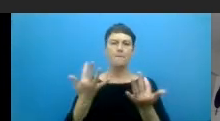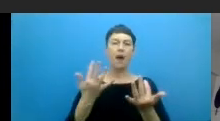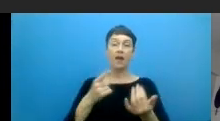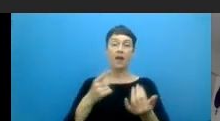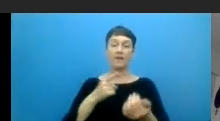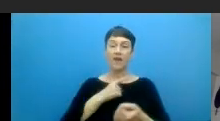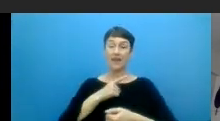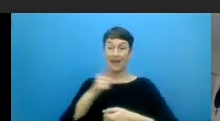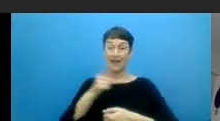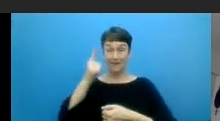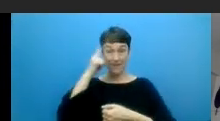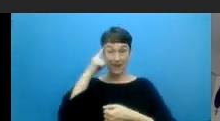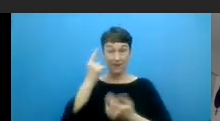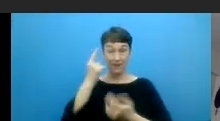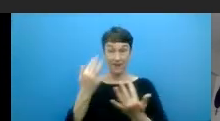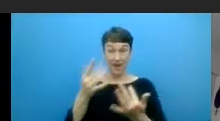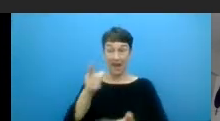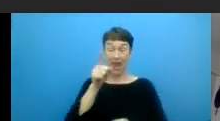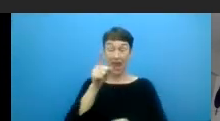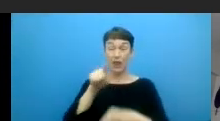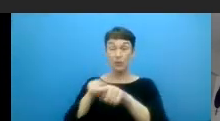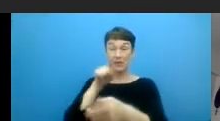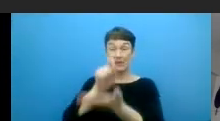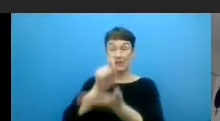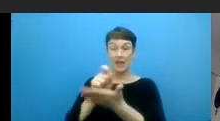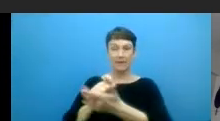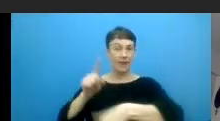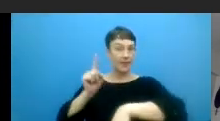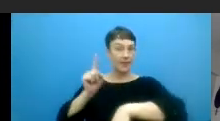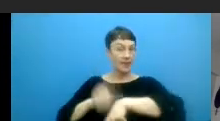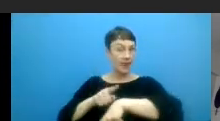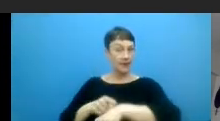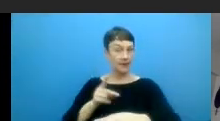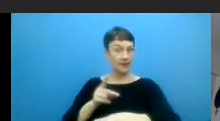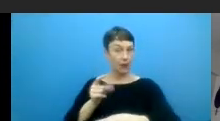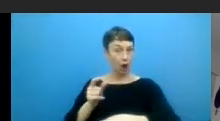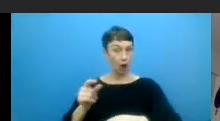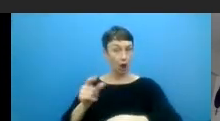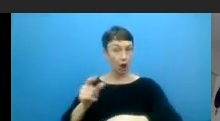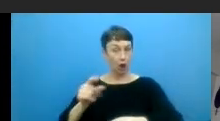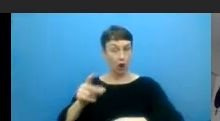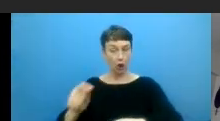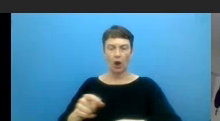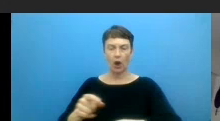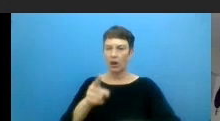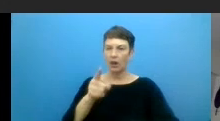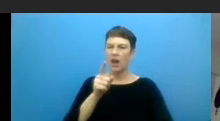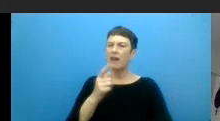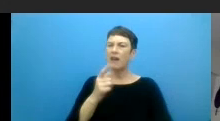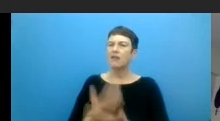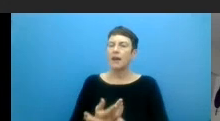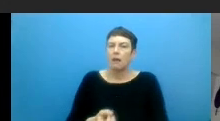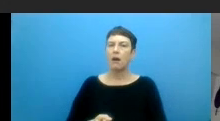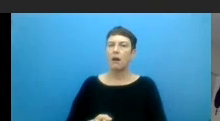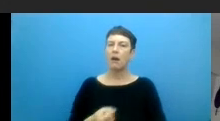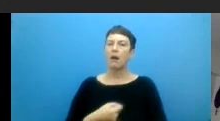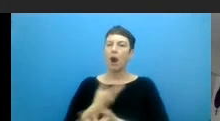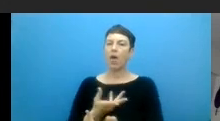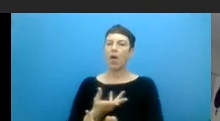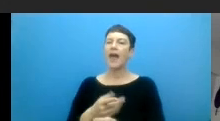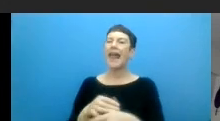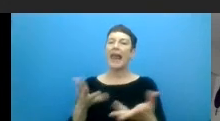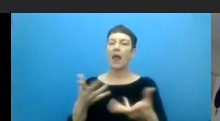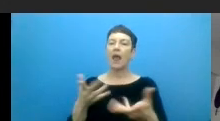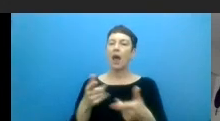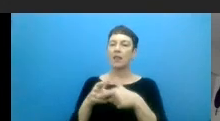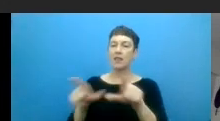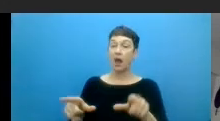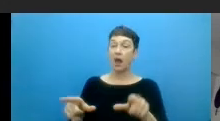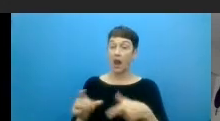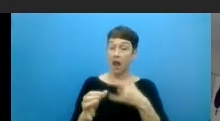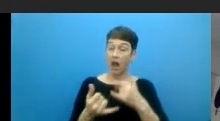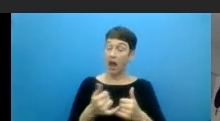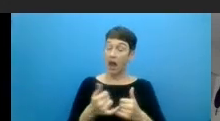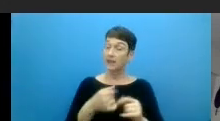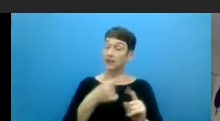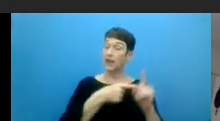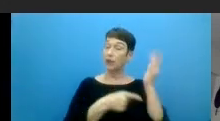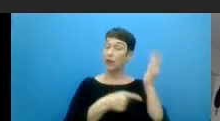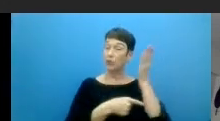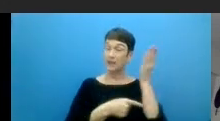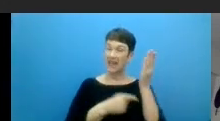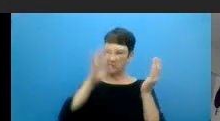pressure during assessment. So, you know, why not use that word? And surely if a lecturer doesn't know